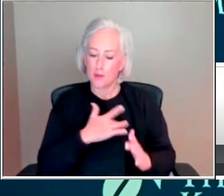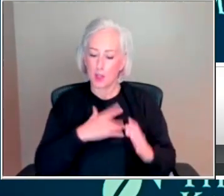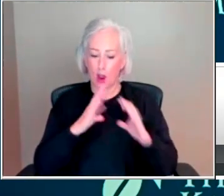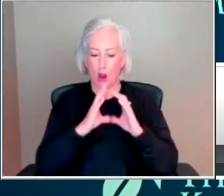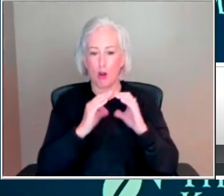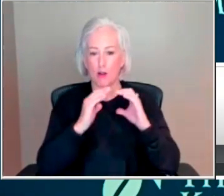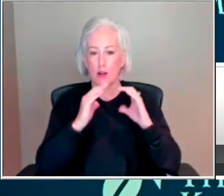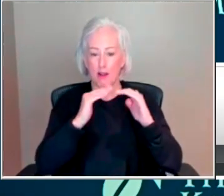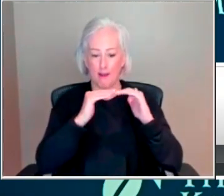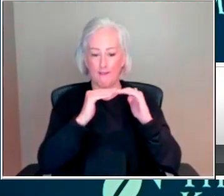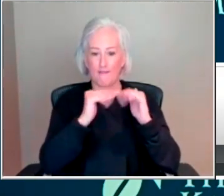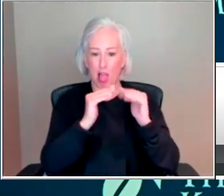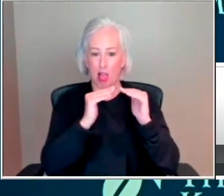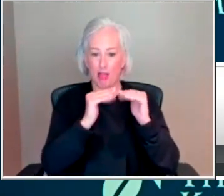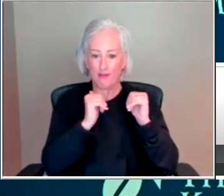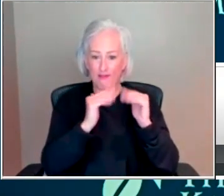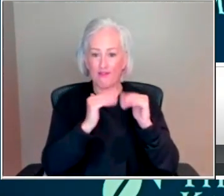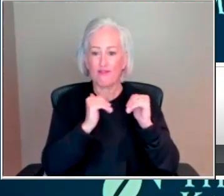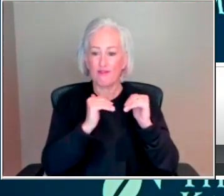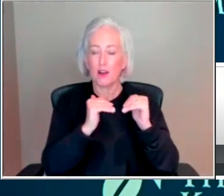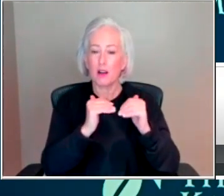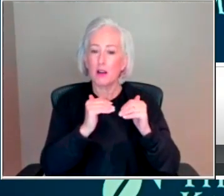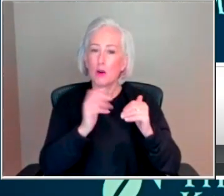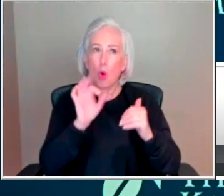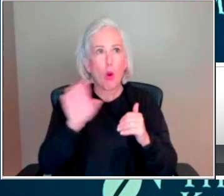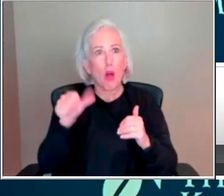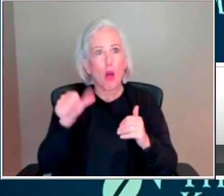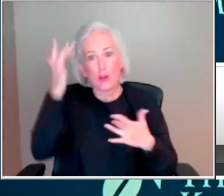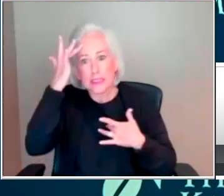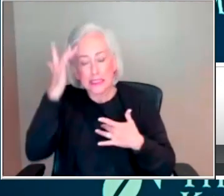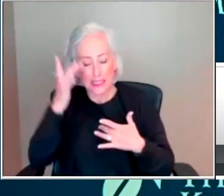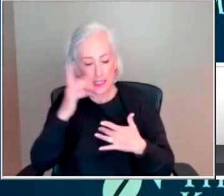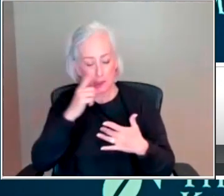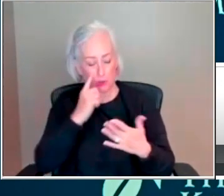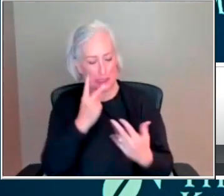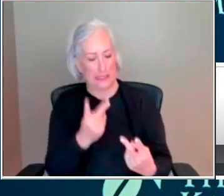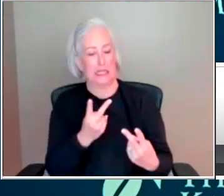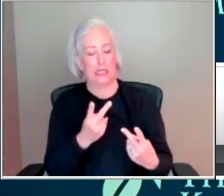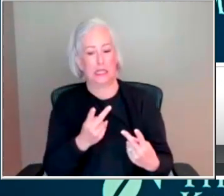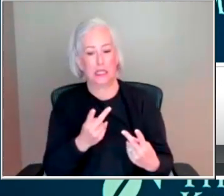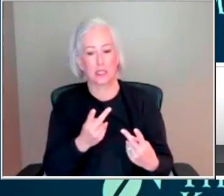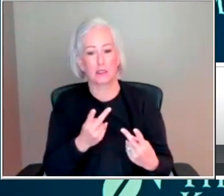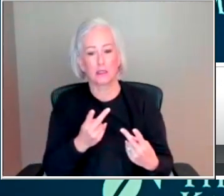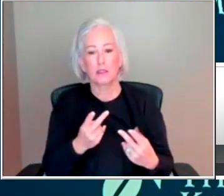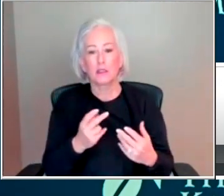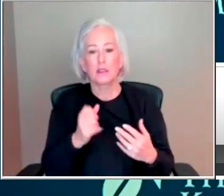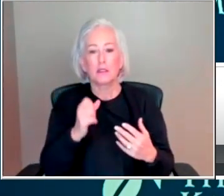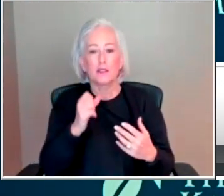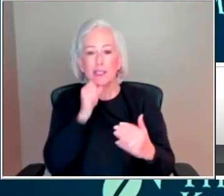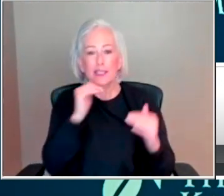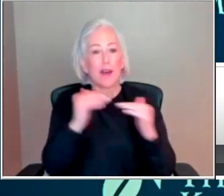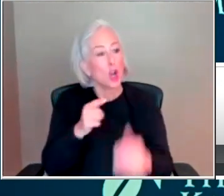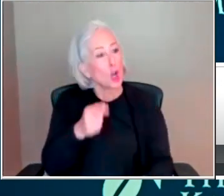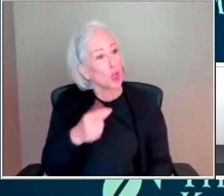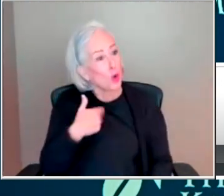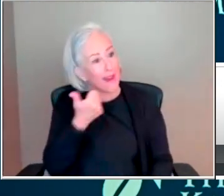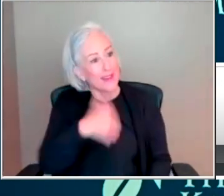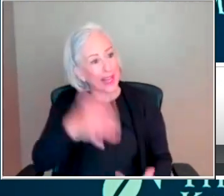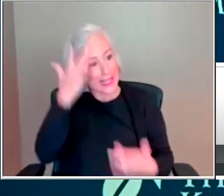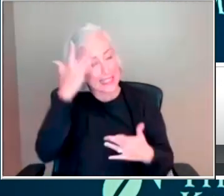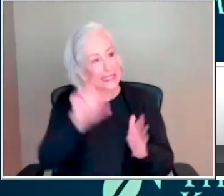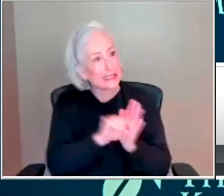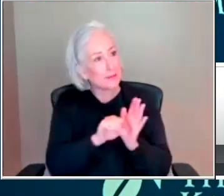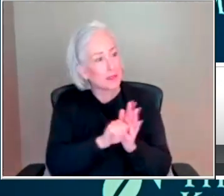that we encounter, basically sometimes, it's not just fair to ask, do you have any symptoms? Because what people tend